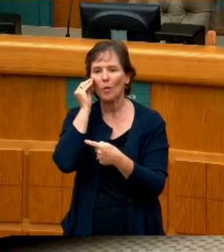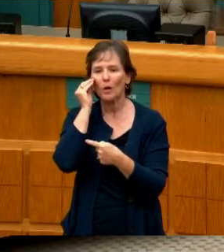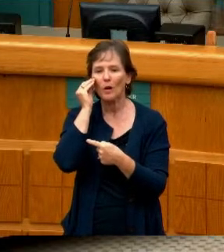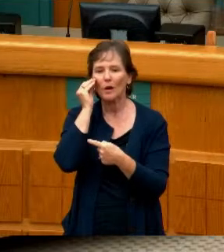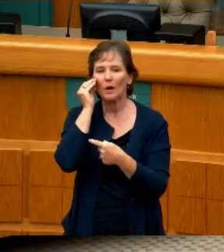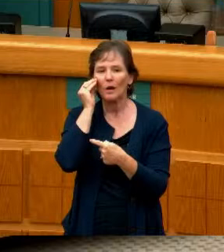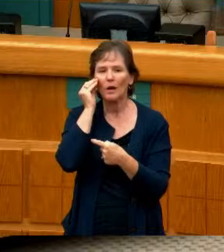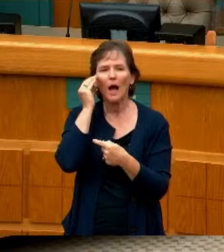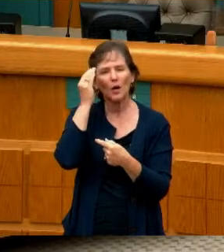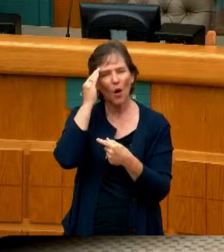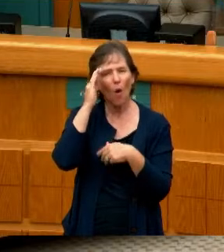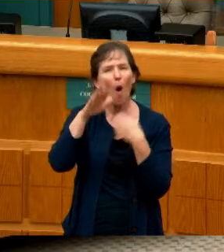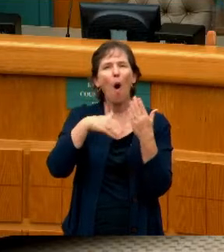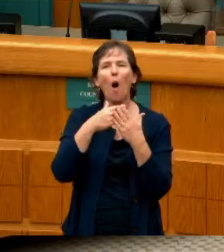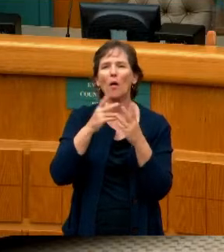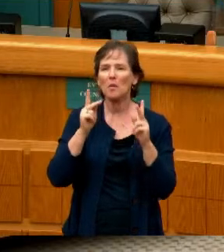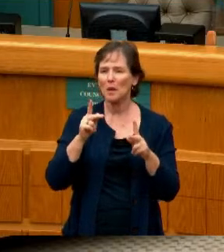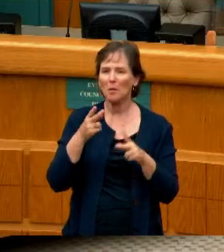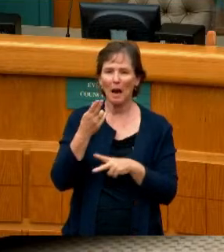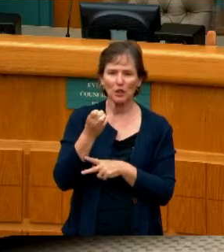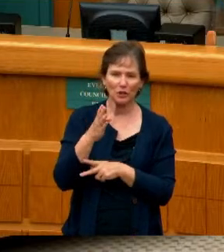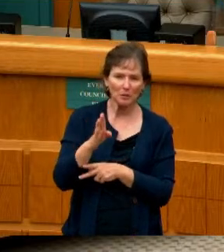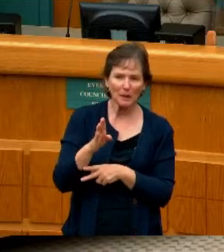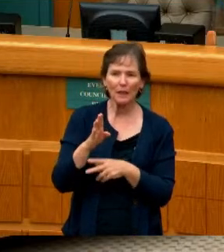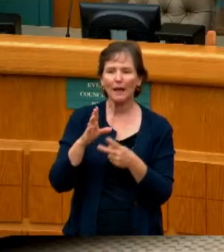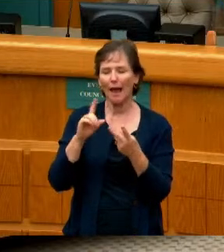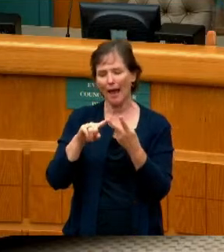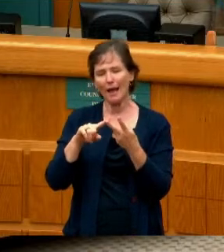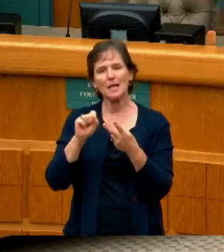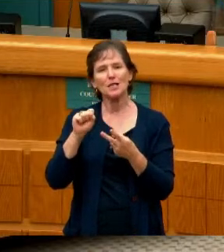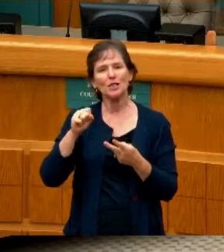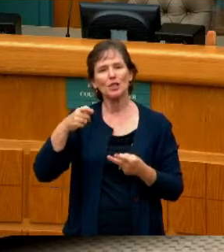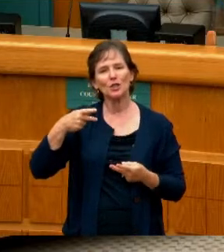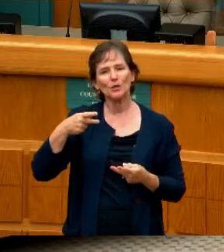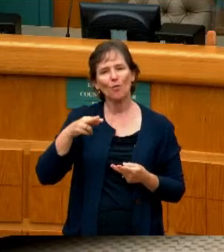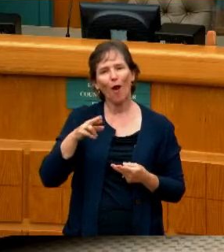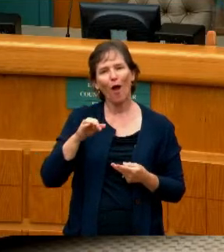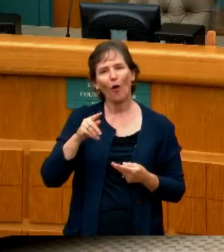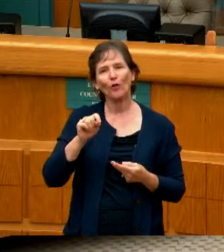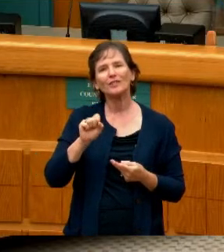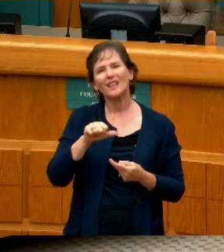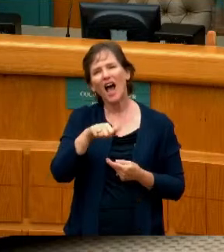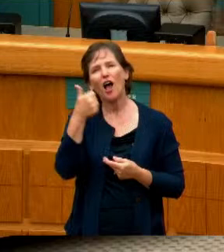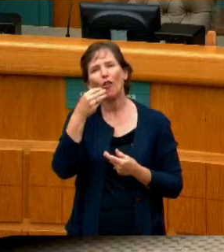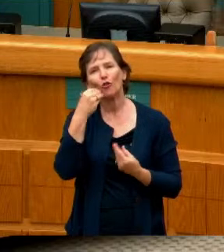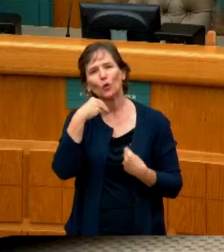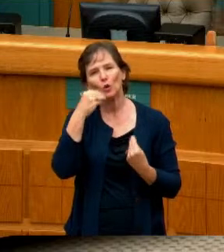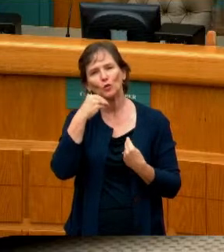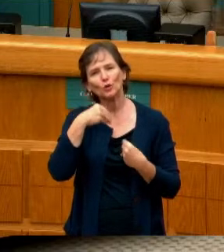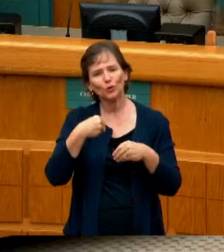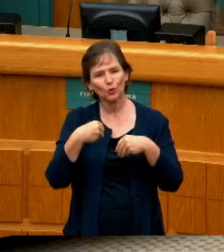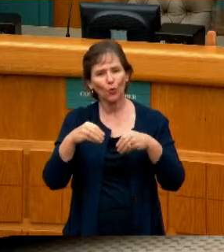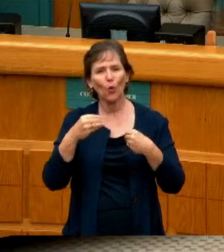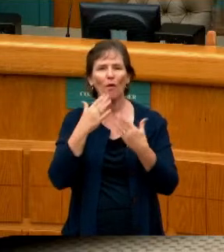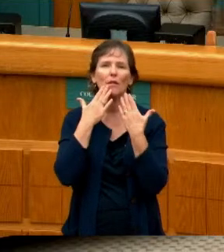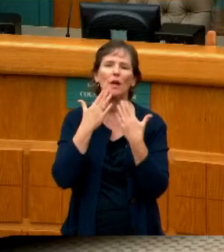And I'm grateful for all those people that I see working at HEB and Sprouts and all you other small grocers